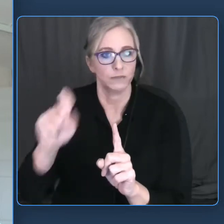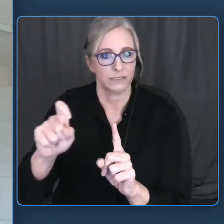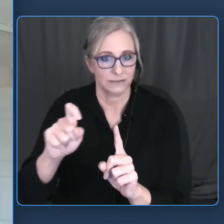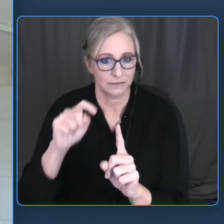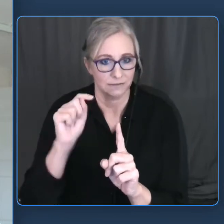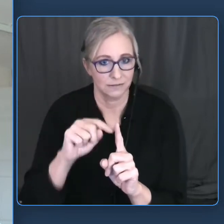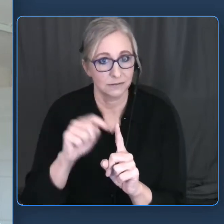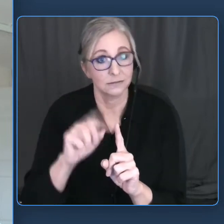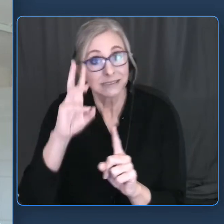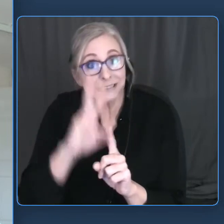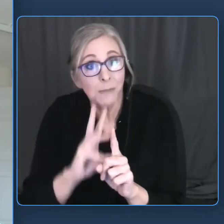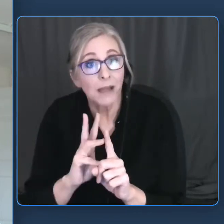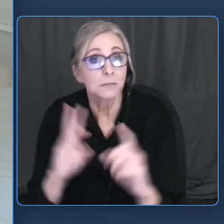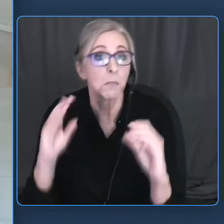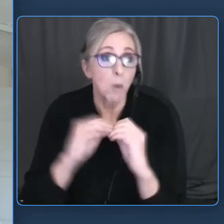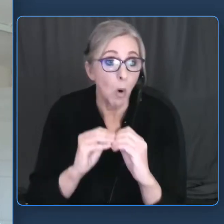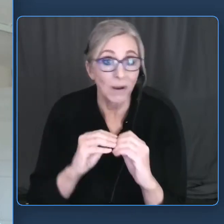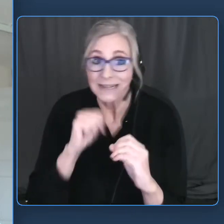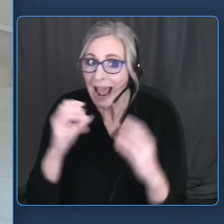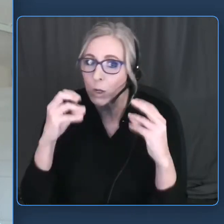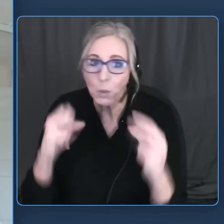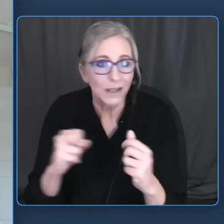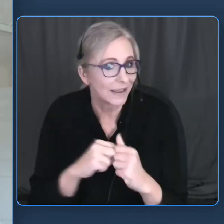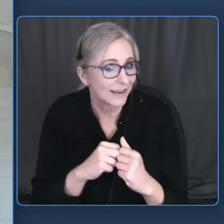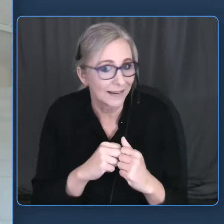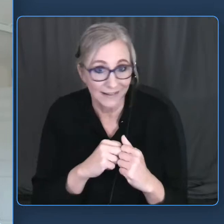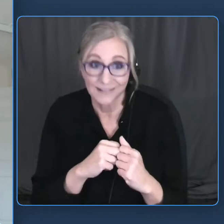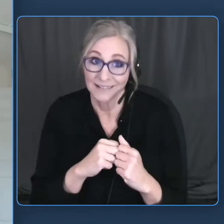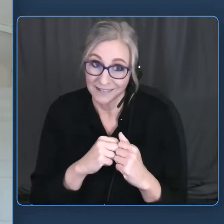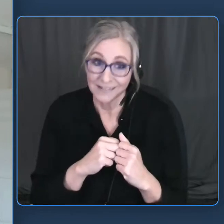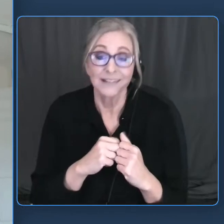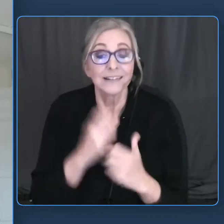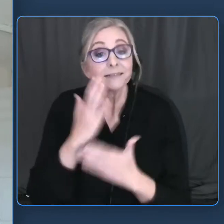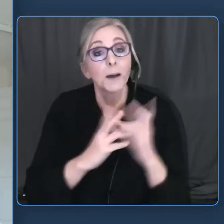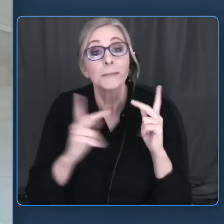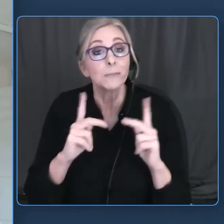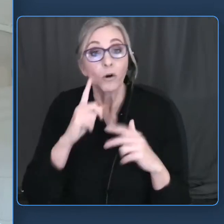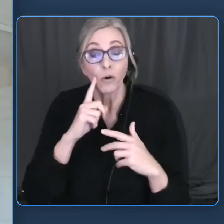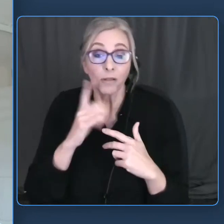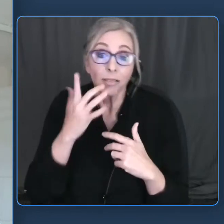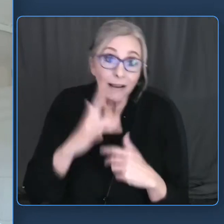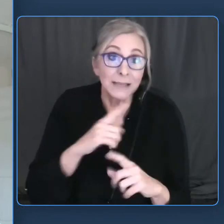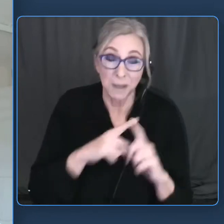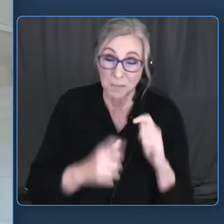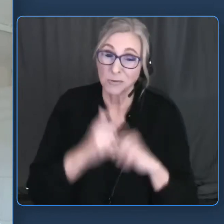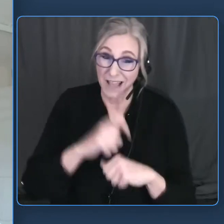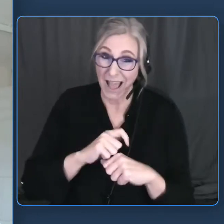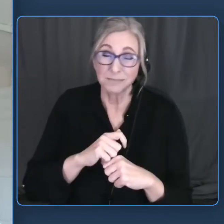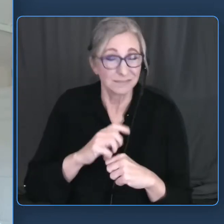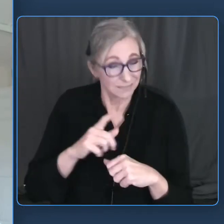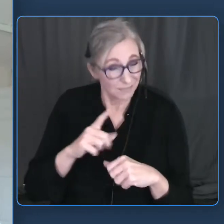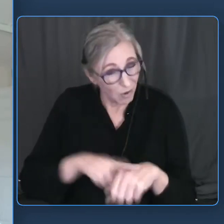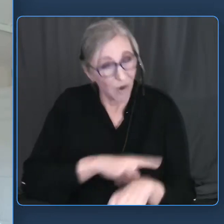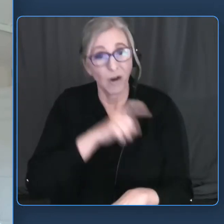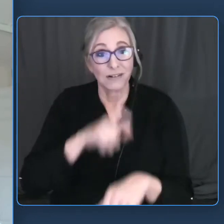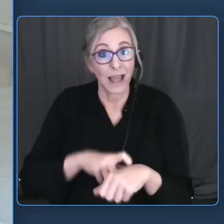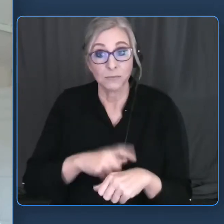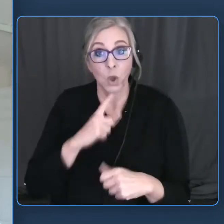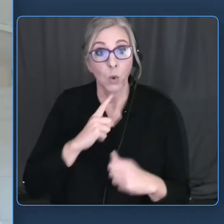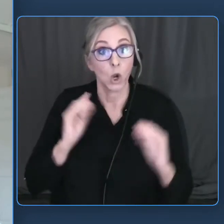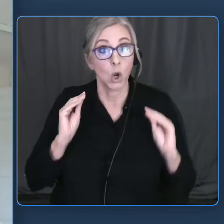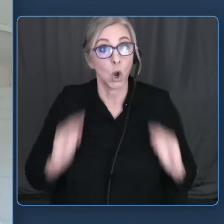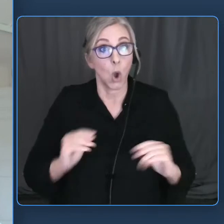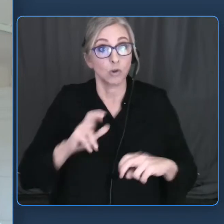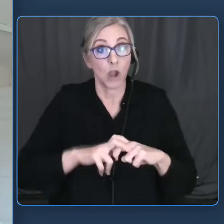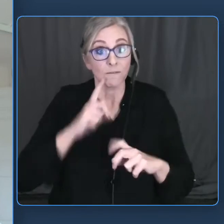ages, 6 months or more. So typically, some people might get lucky, but typically it takes ages. So you are out of